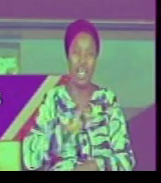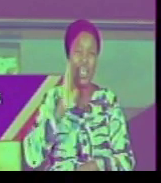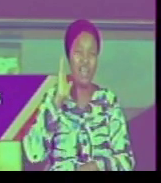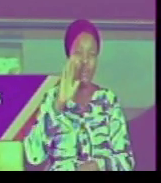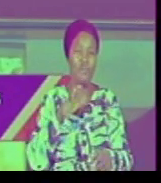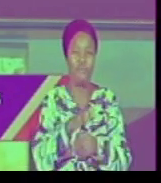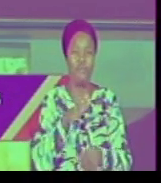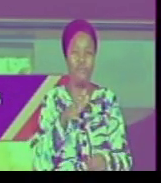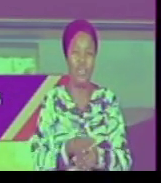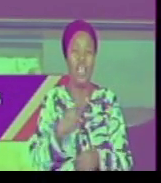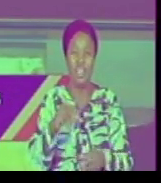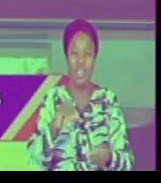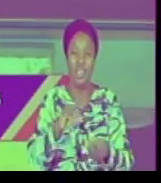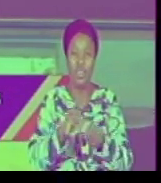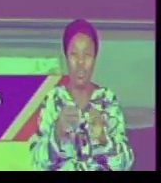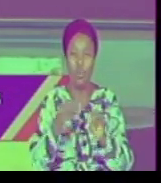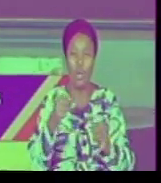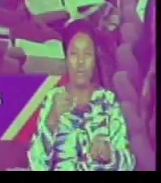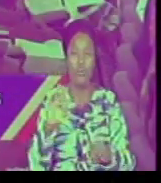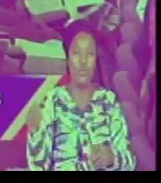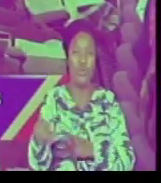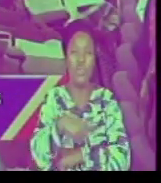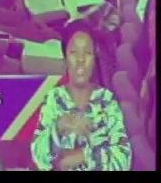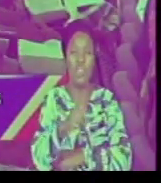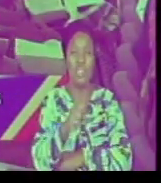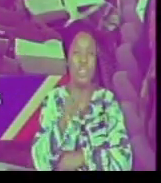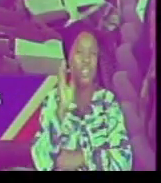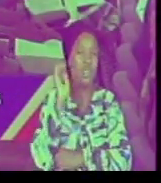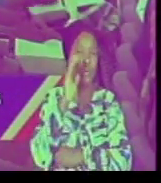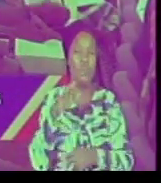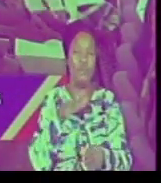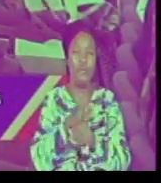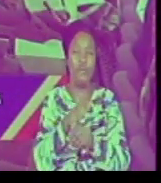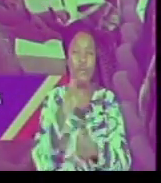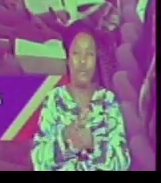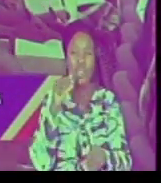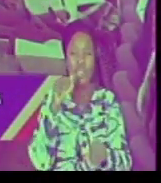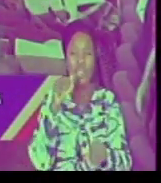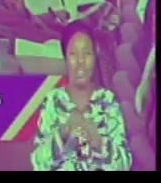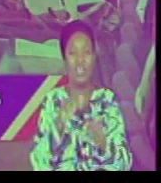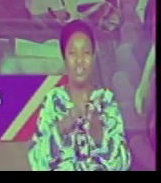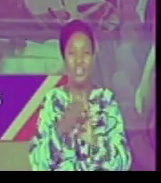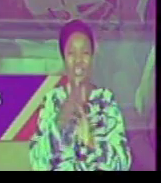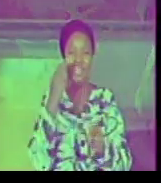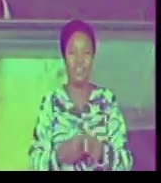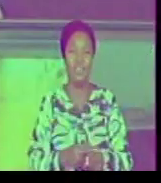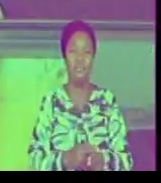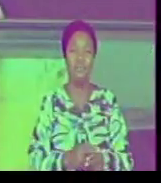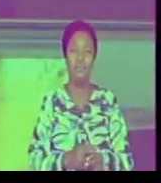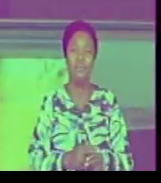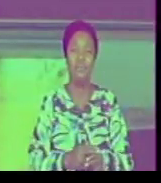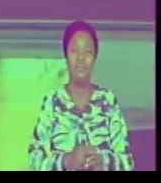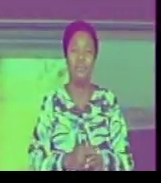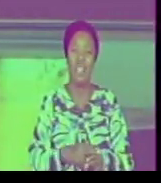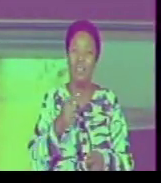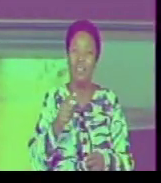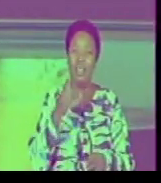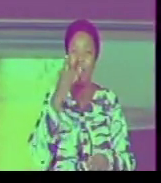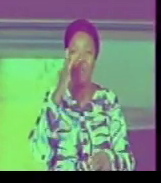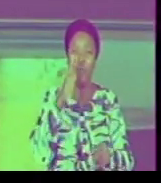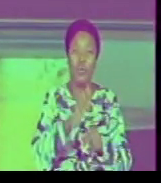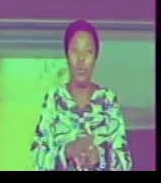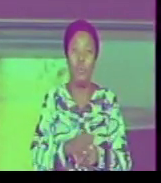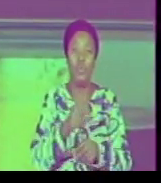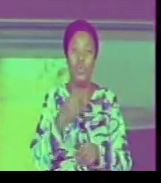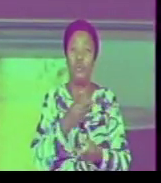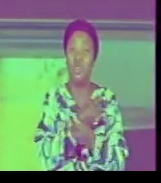your days he will fulfill in Jesus' name. The promise of